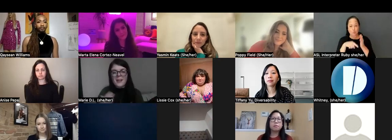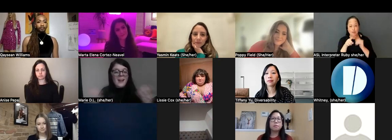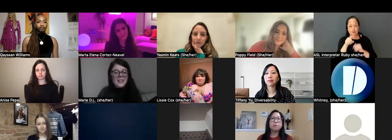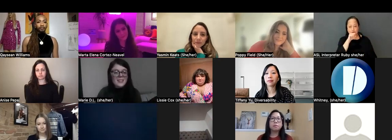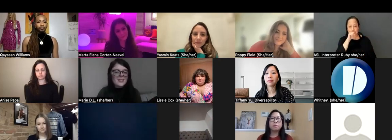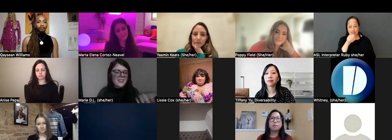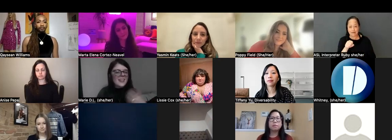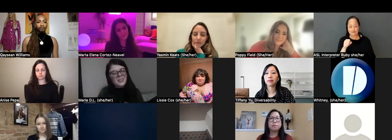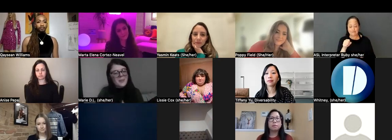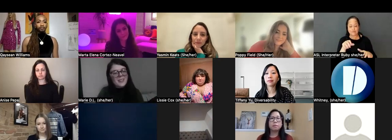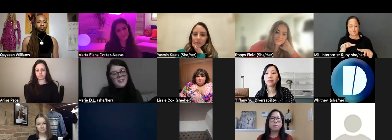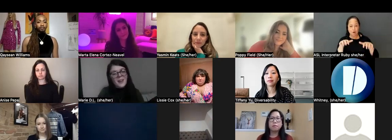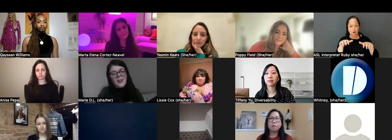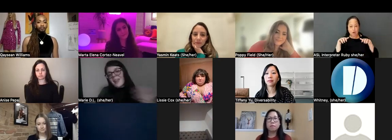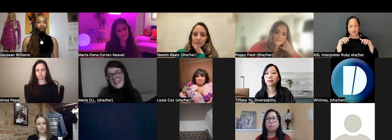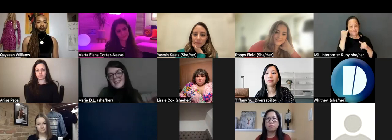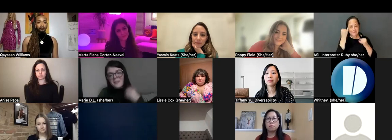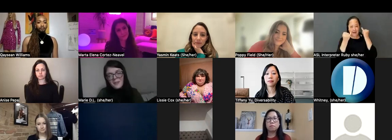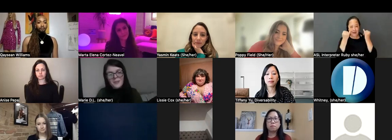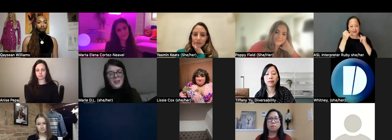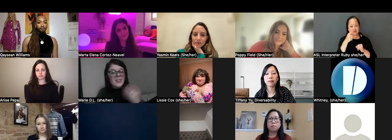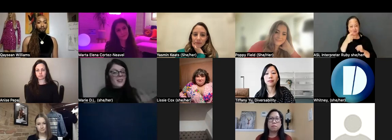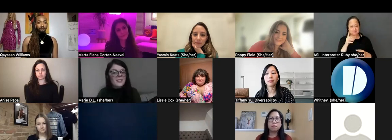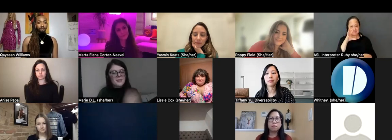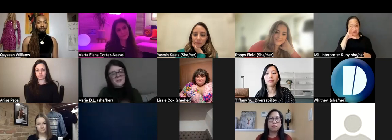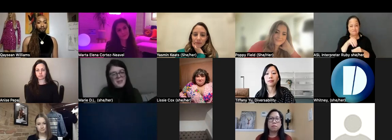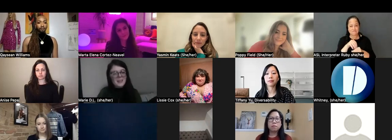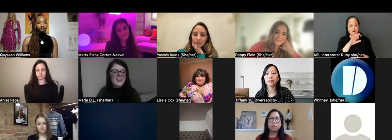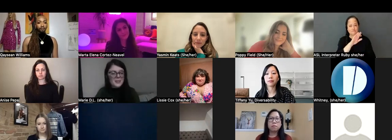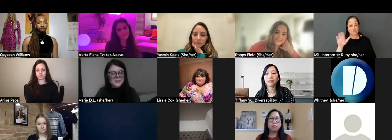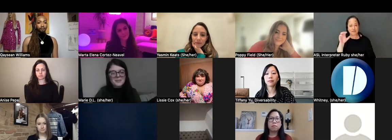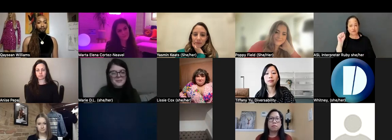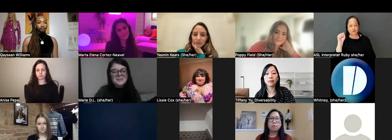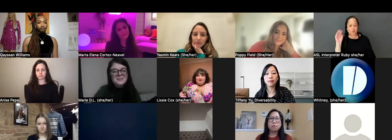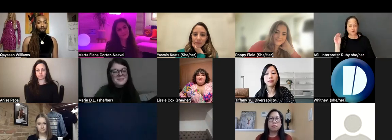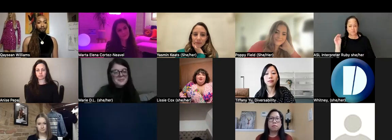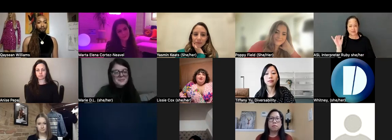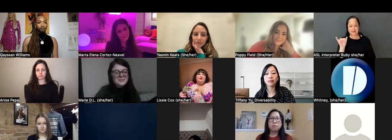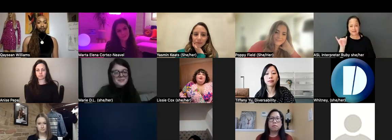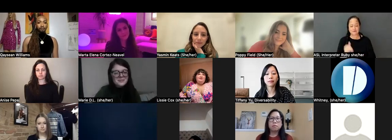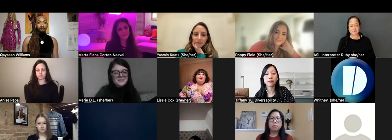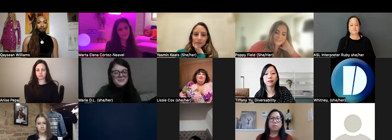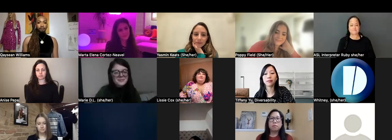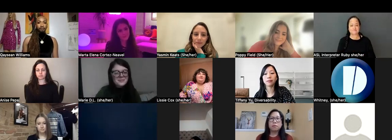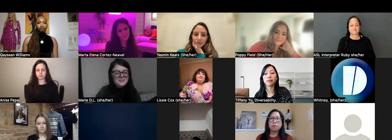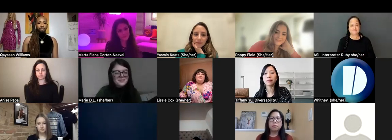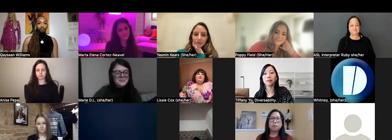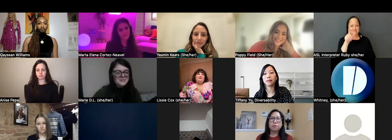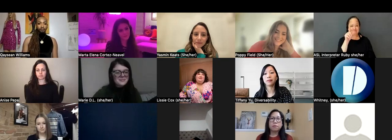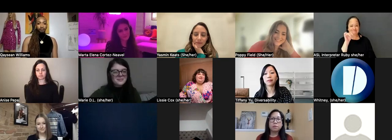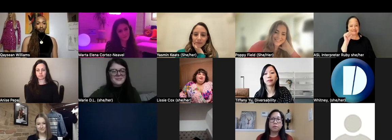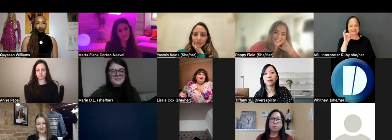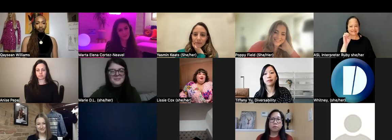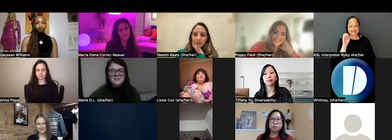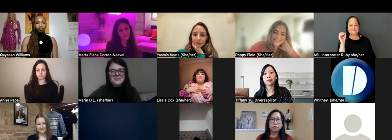our audience can get some ideas of how they can get involved on their social media too? Okay, so the first,